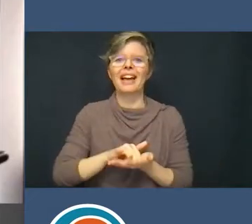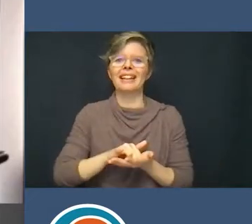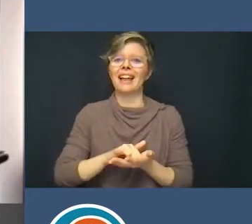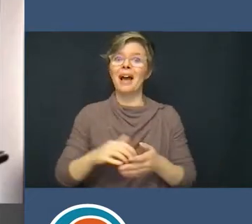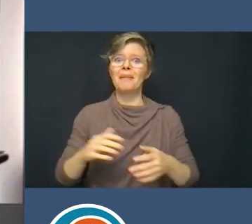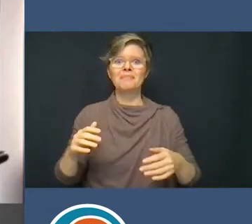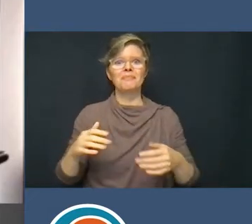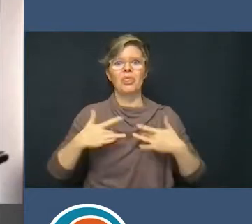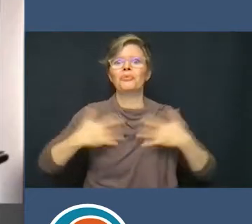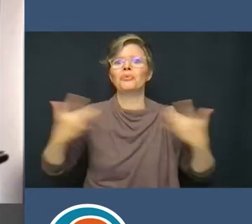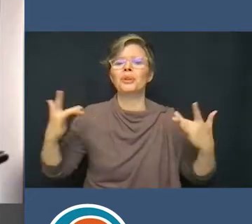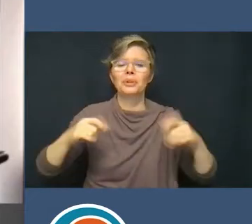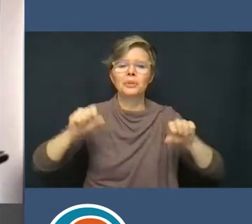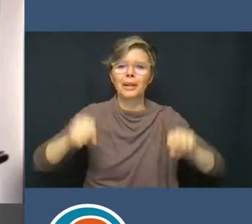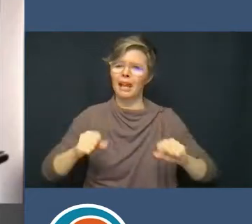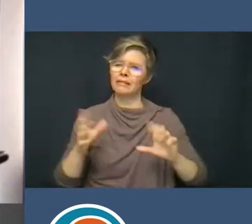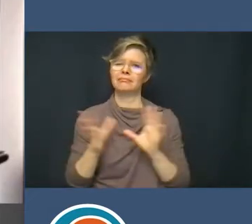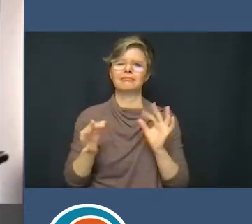this today.